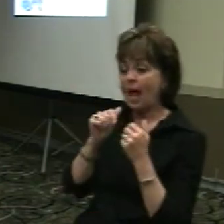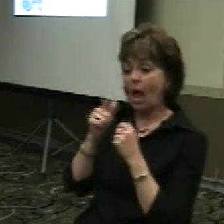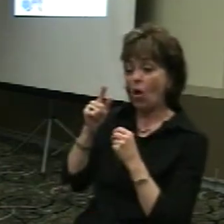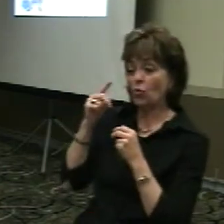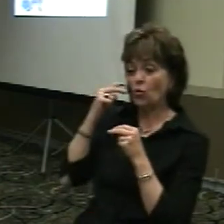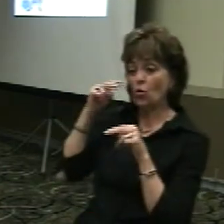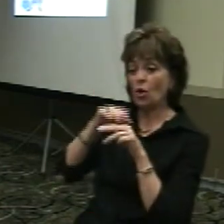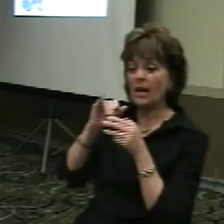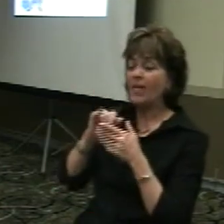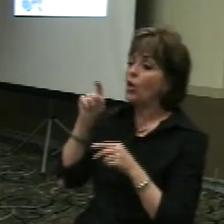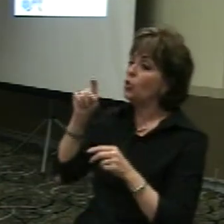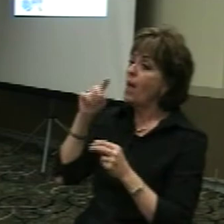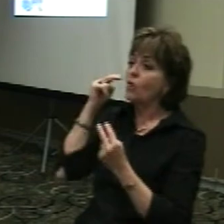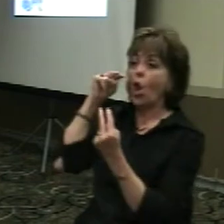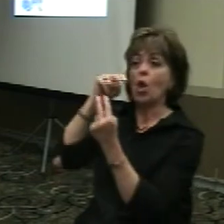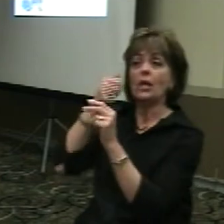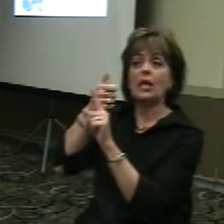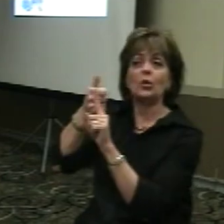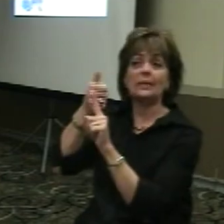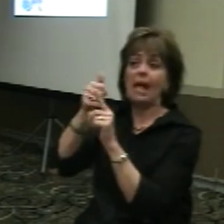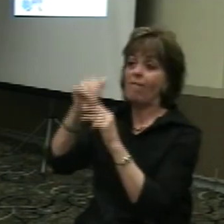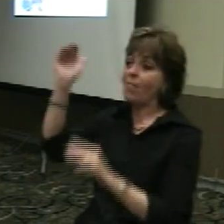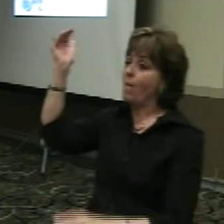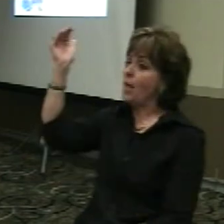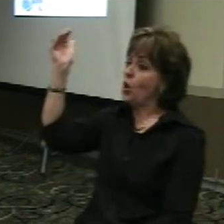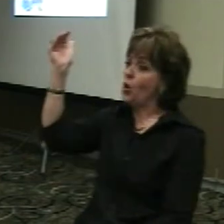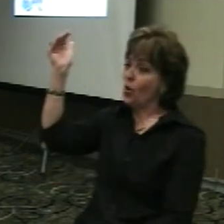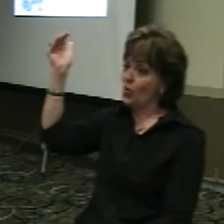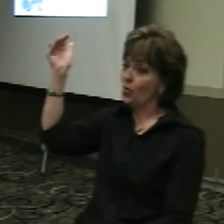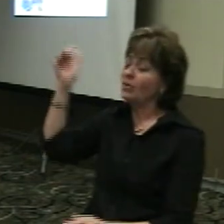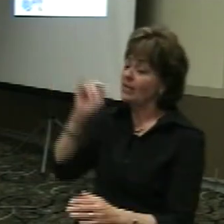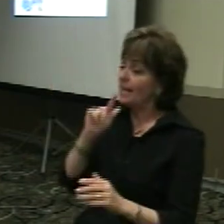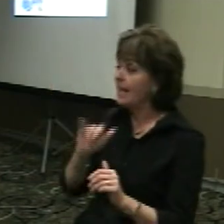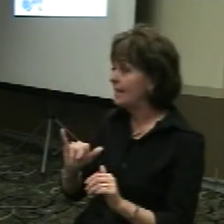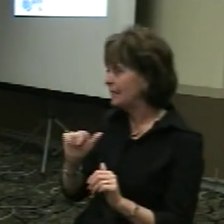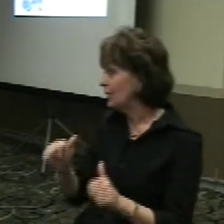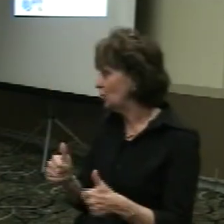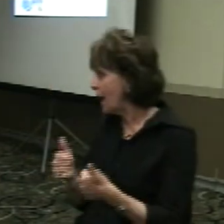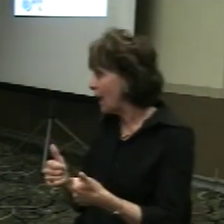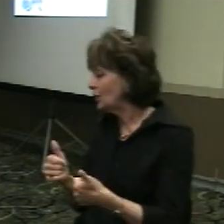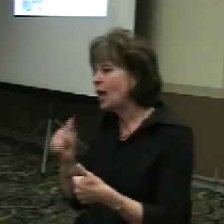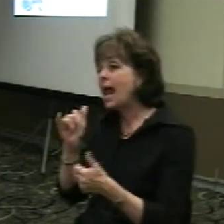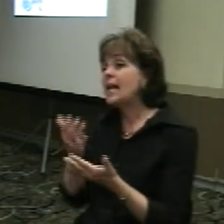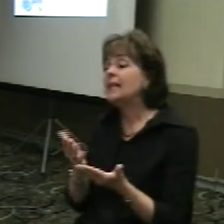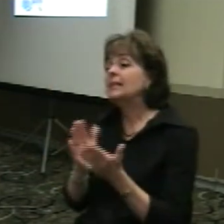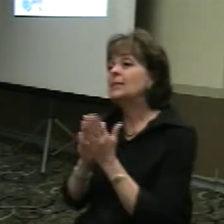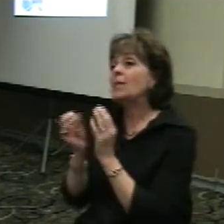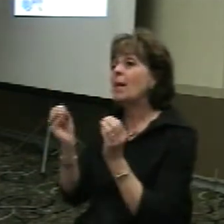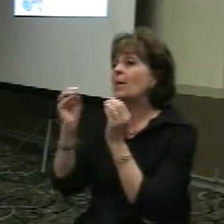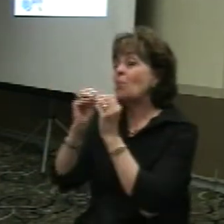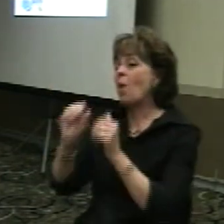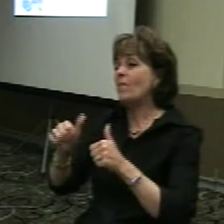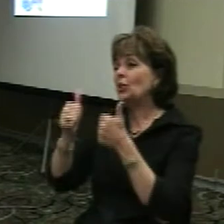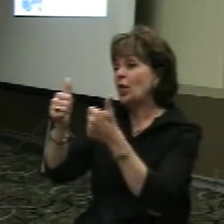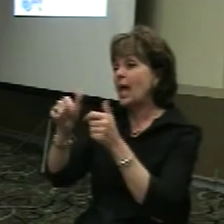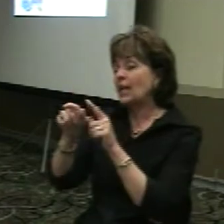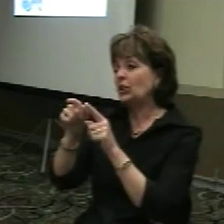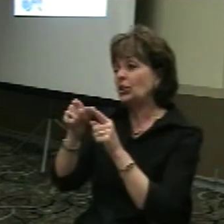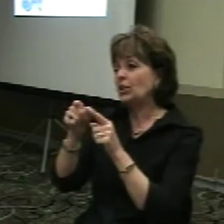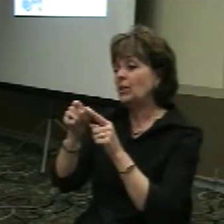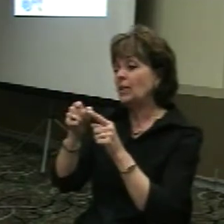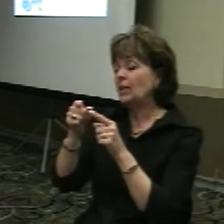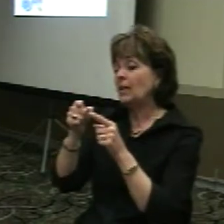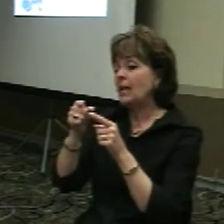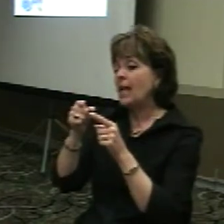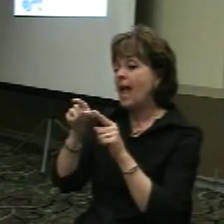yourself in the mirror. Nobody else has to look at you, you have to. But it's a challenge. And it's becoming more of a challenge as